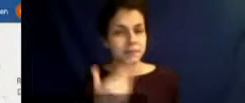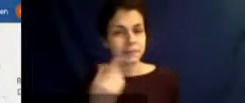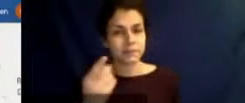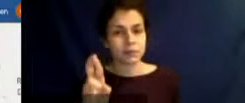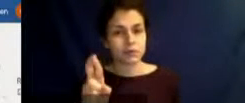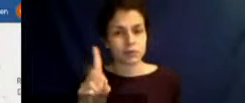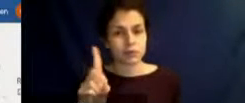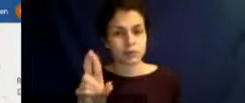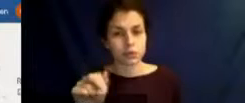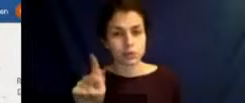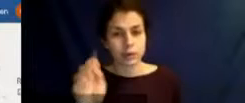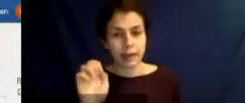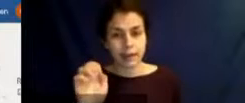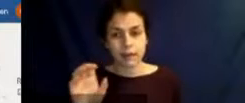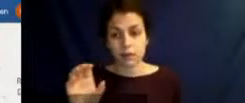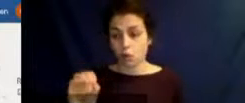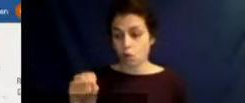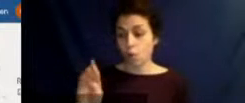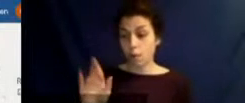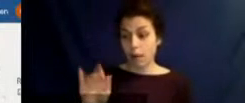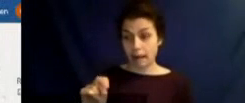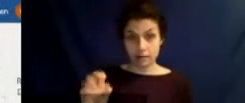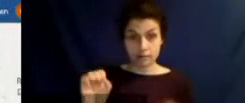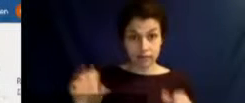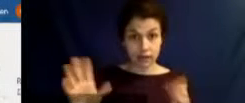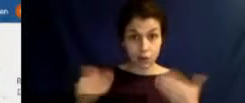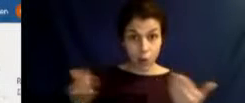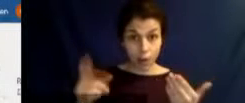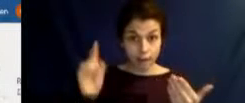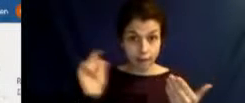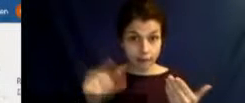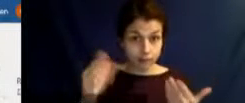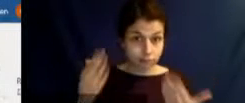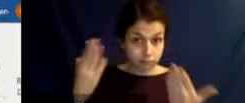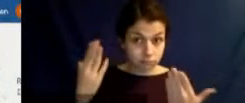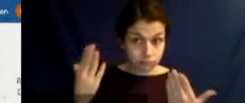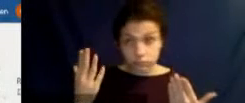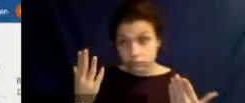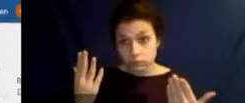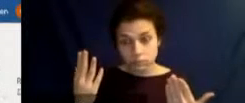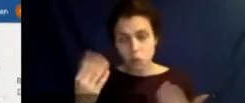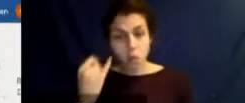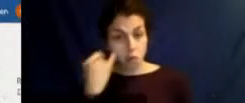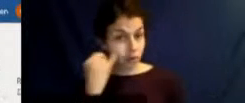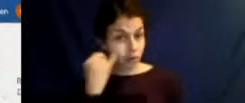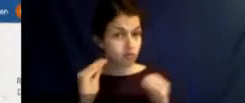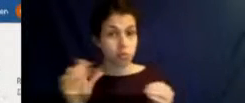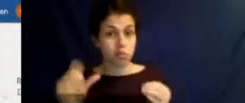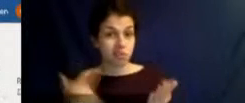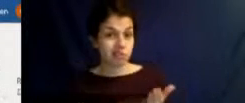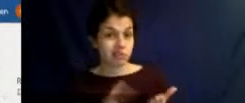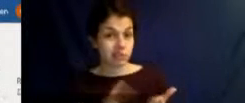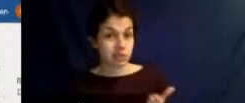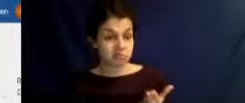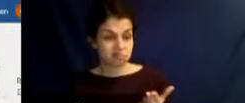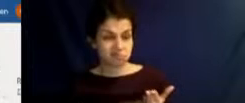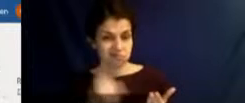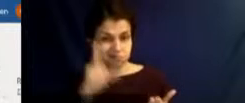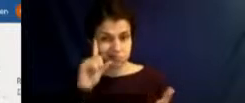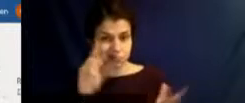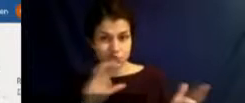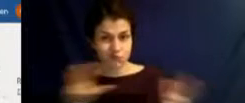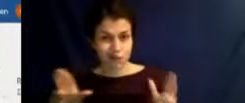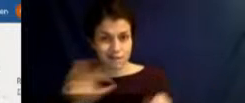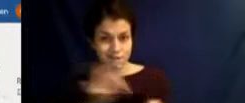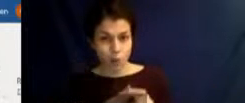Can I move the question? We sure can. If there's no other discussion, since we're ready to vote, so we can have a roll call